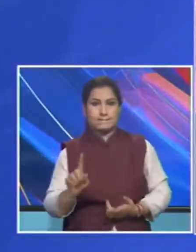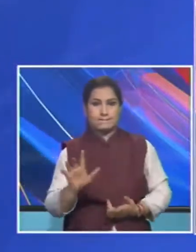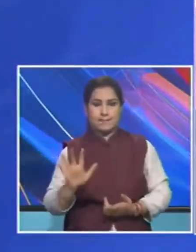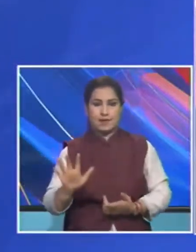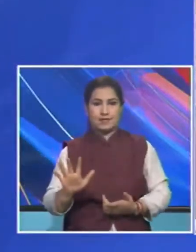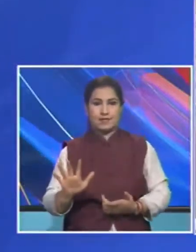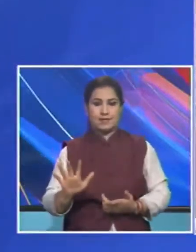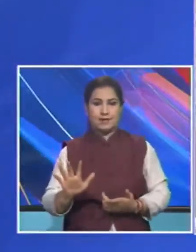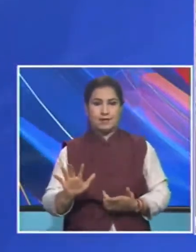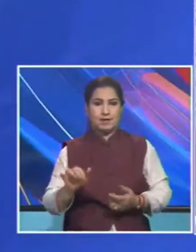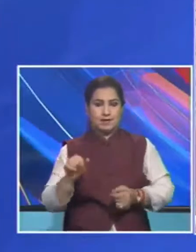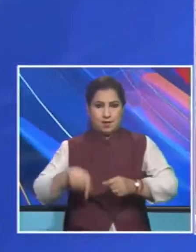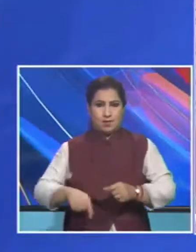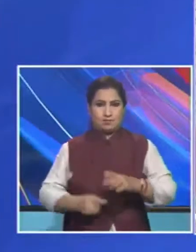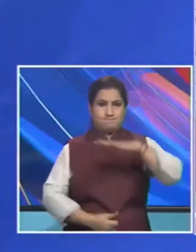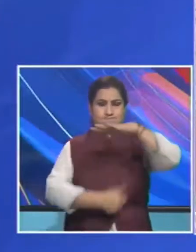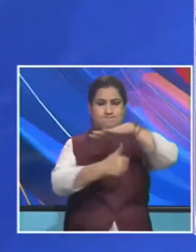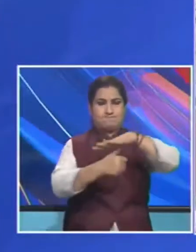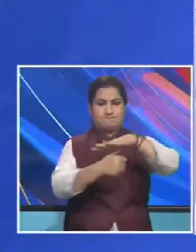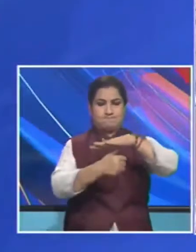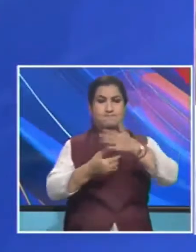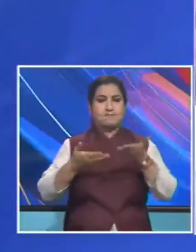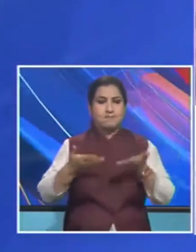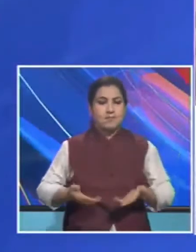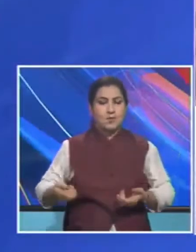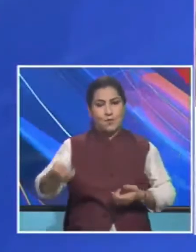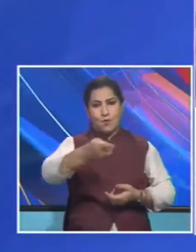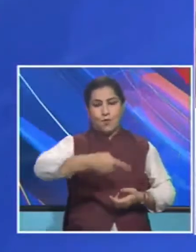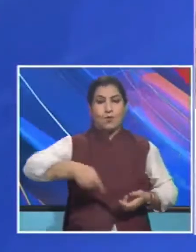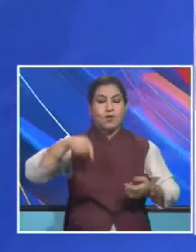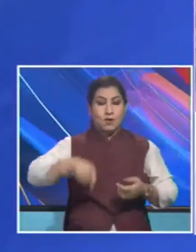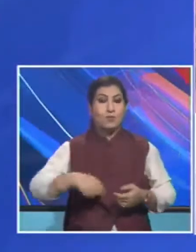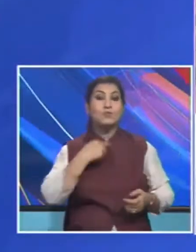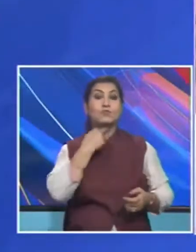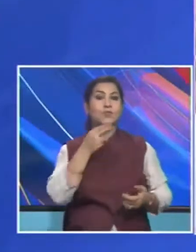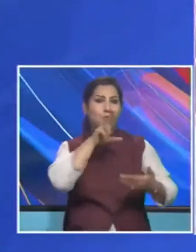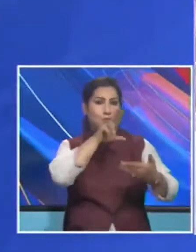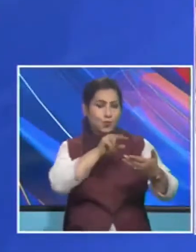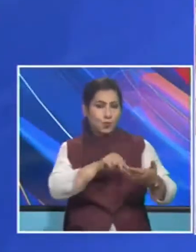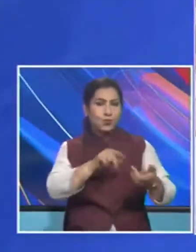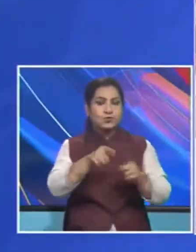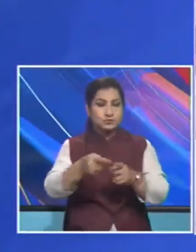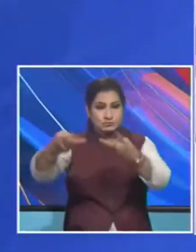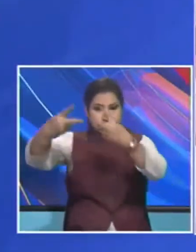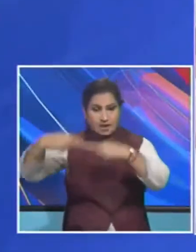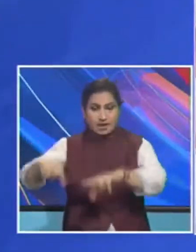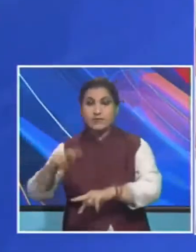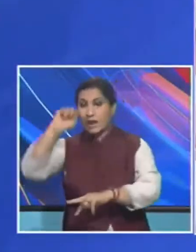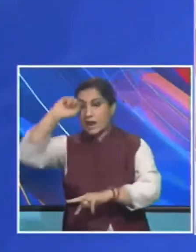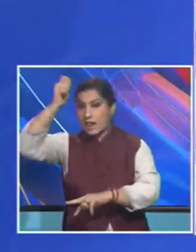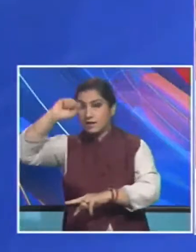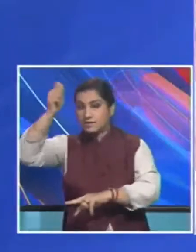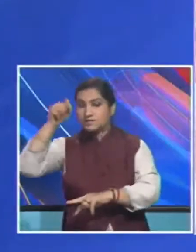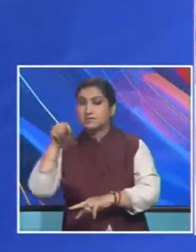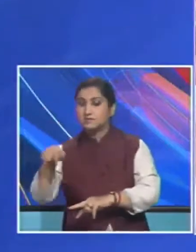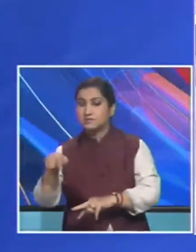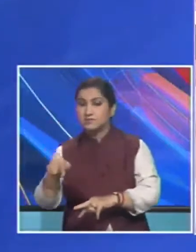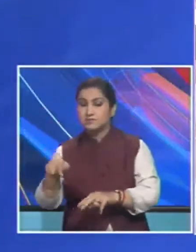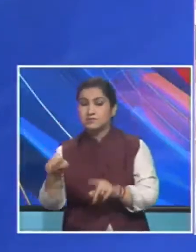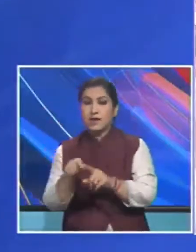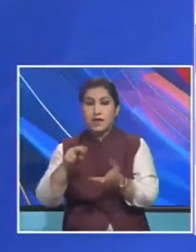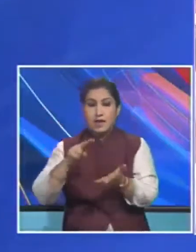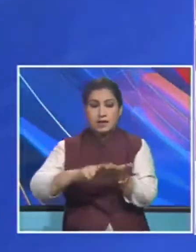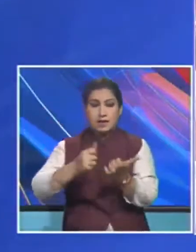which was then, excerpts of which were also translated in English and read out by Vice President and Rajya Sabha Chairman Mr. M. Venkaiah